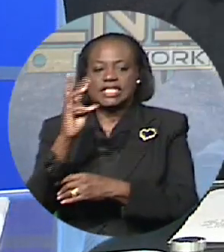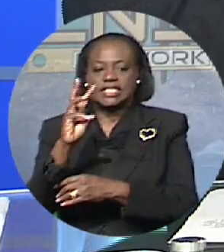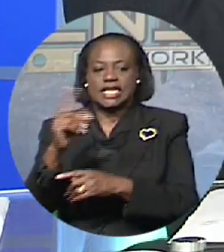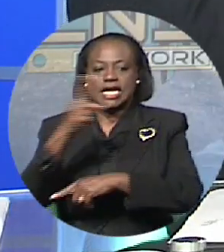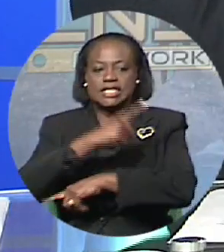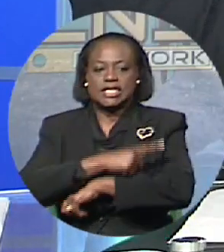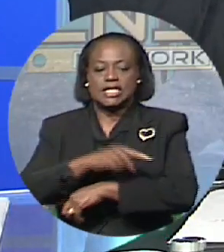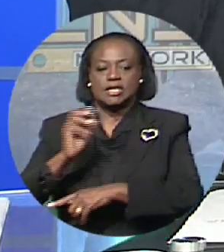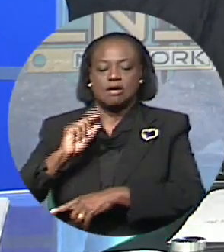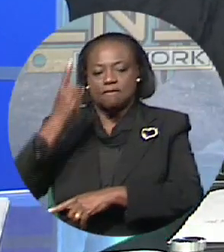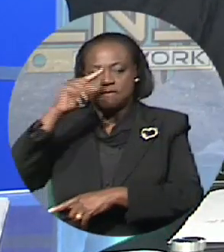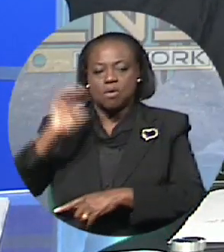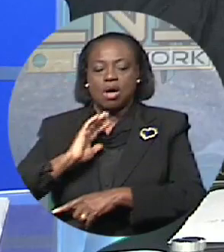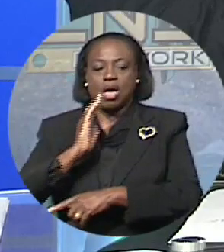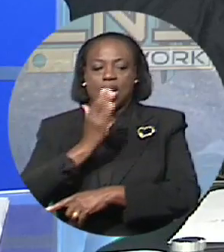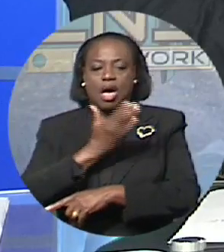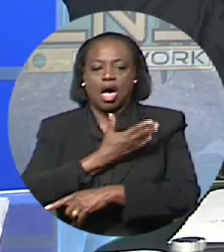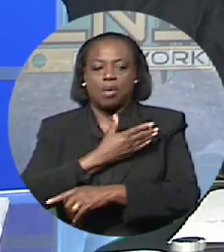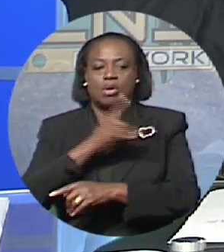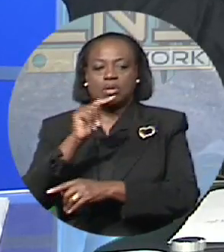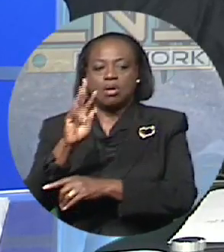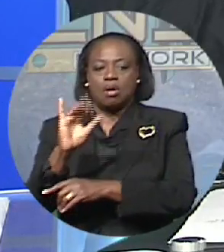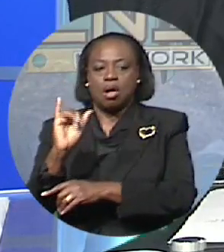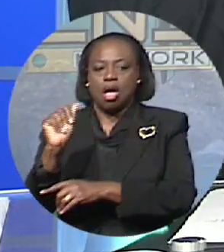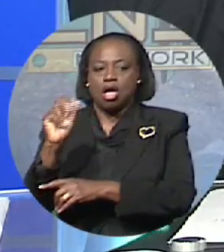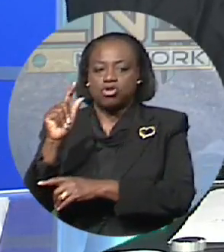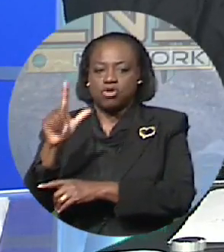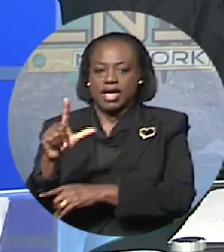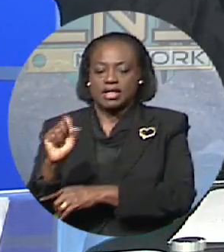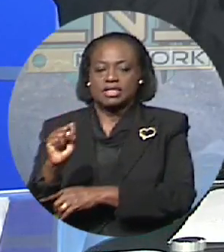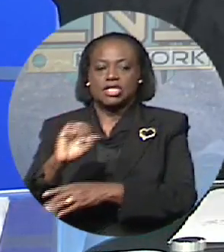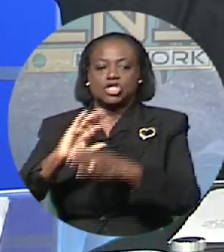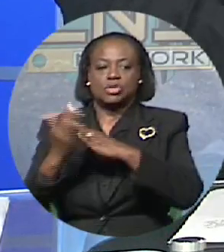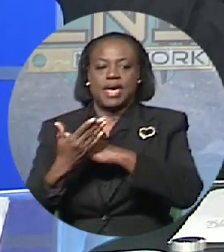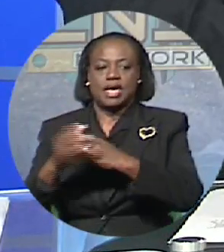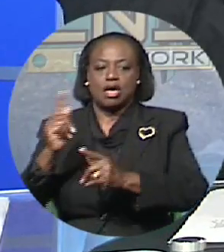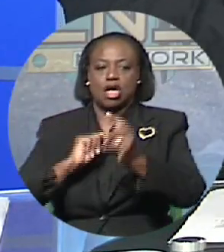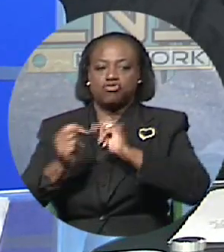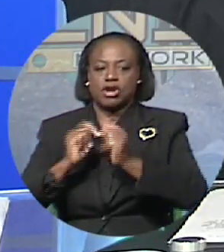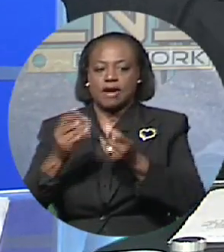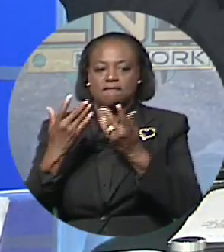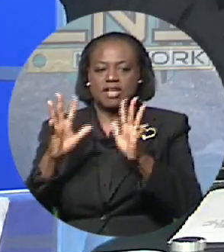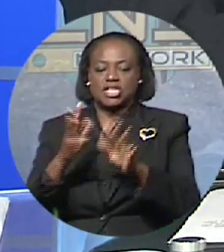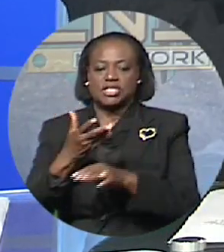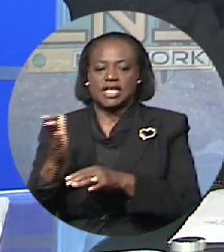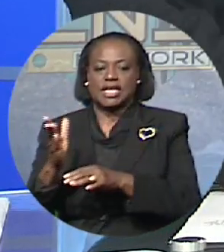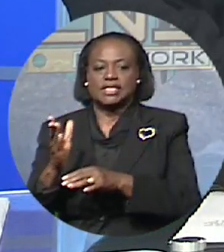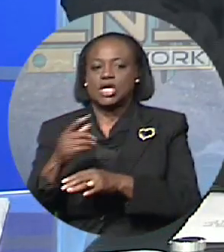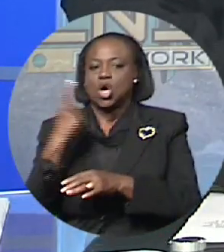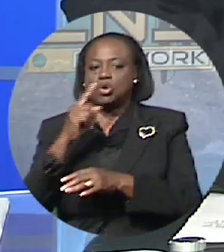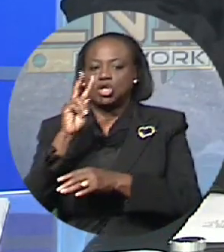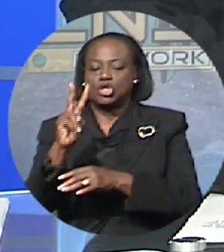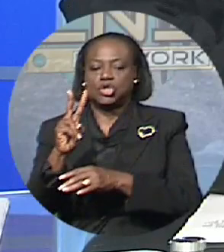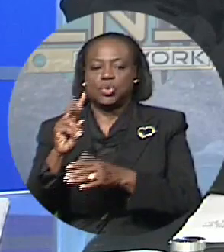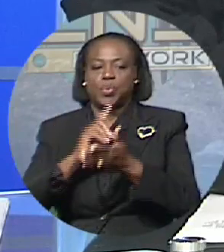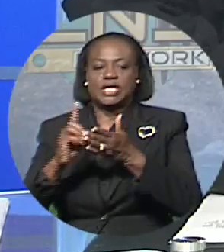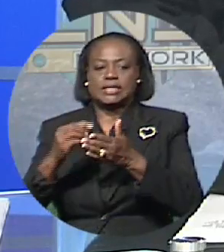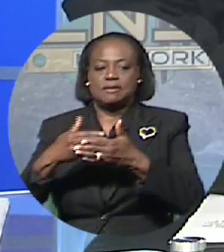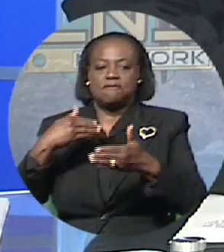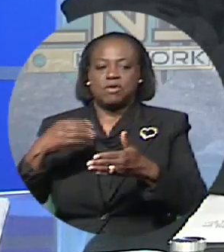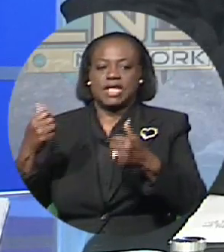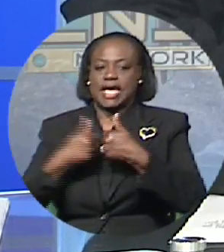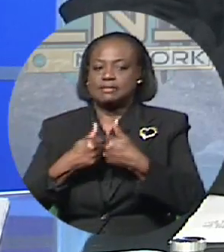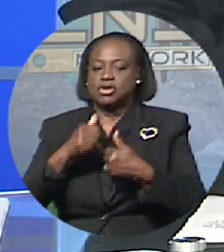Trinidad have already held theirs this past weekend, and B3A's president Mike Sand says having our trials just 2 weeks before the games is not a